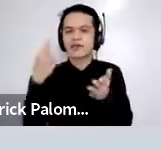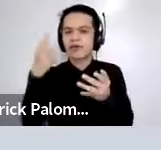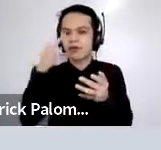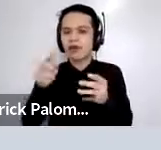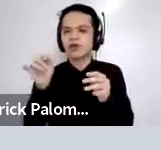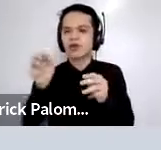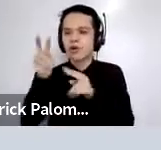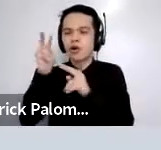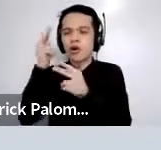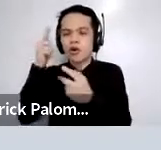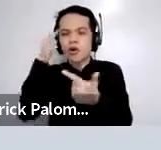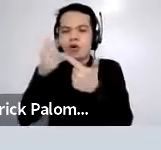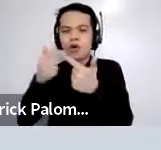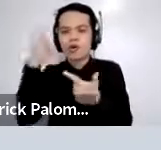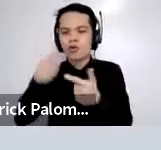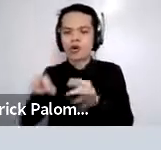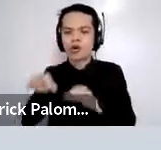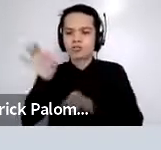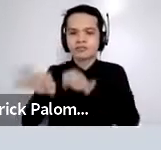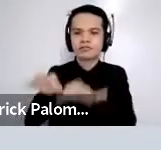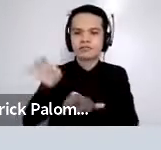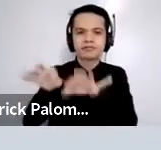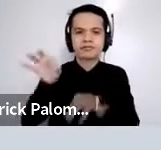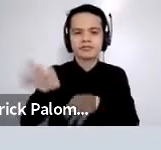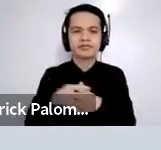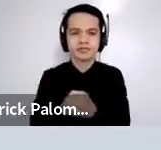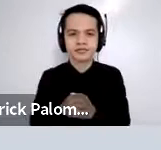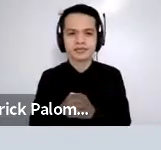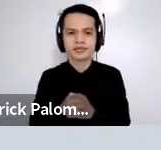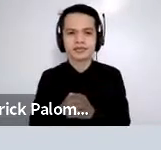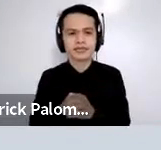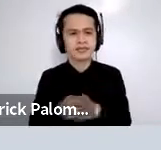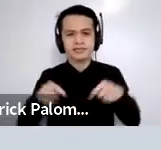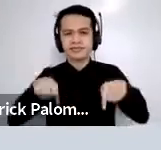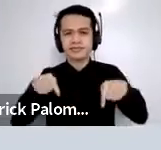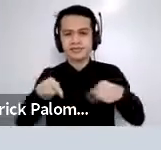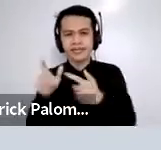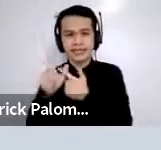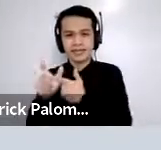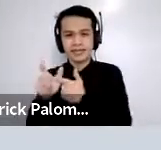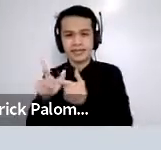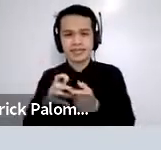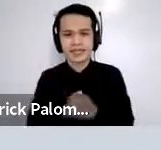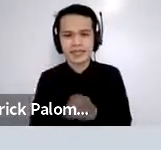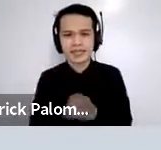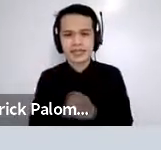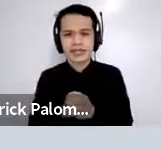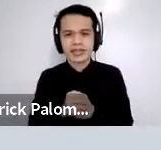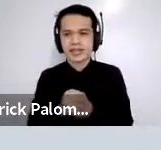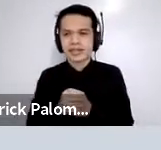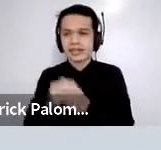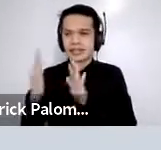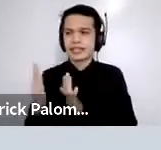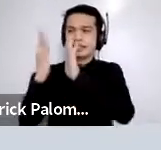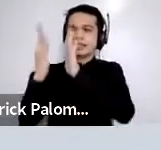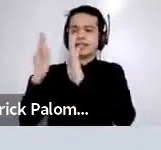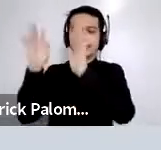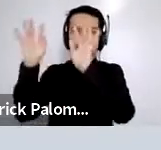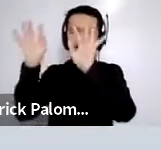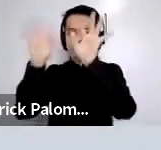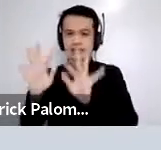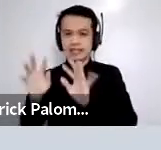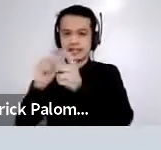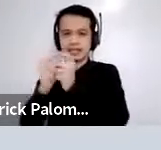contributions. In this race against the climate crisis, we endeavor not to leave